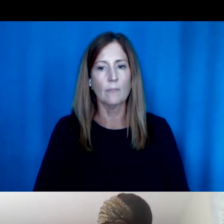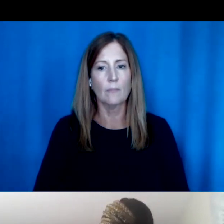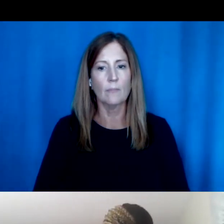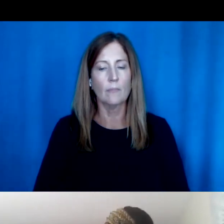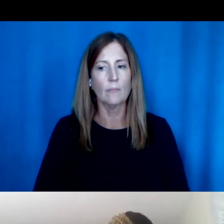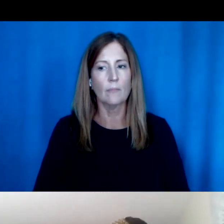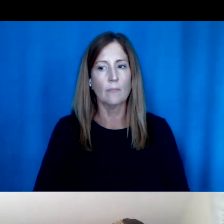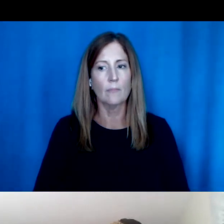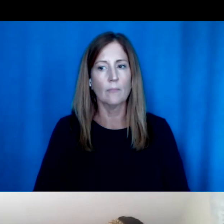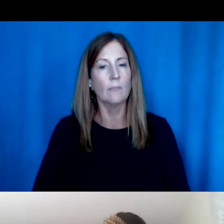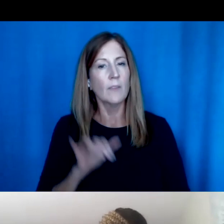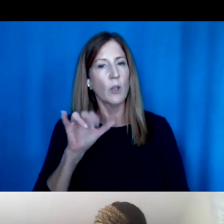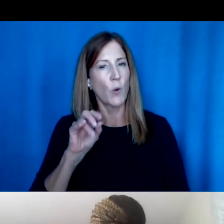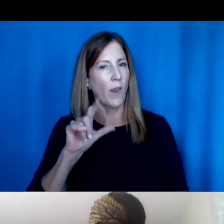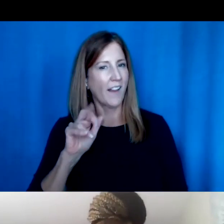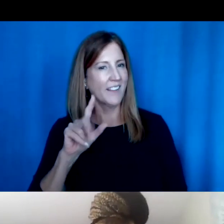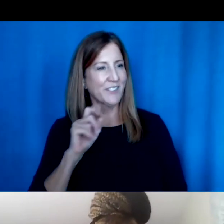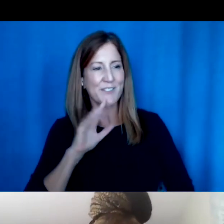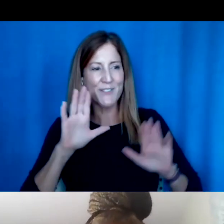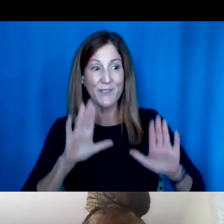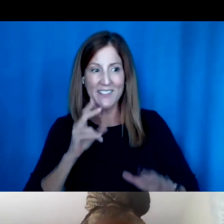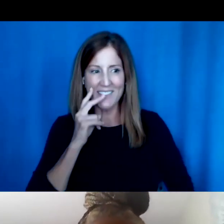Oh, it's great to see.